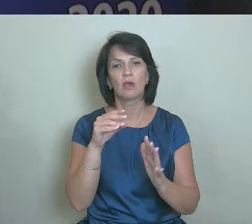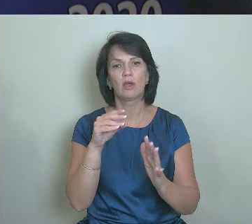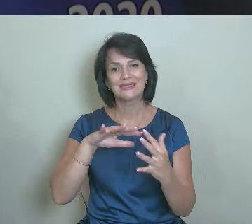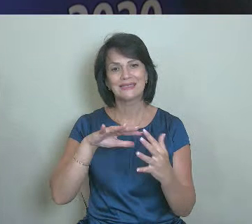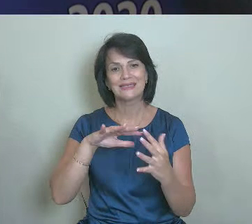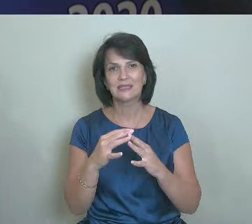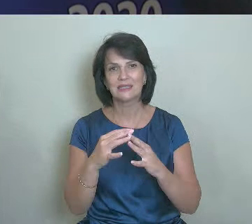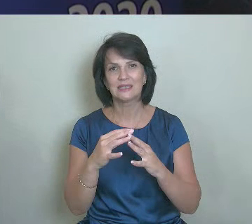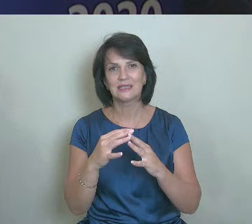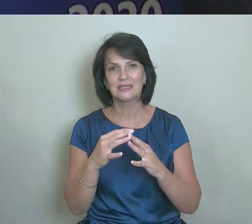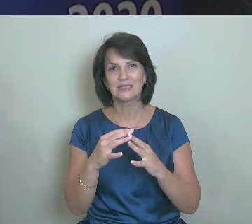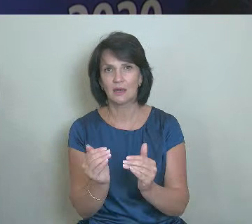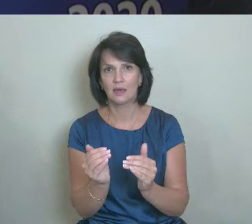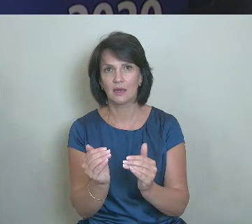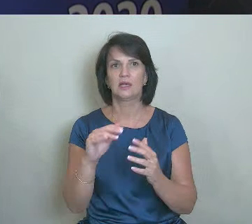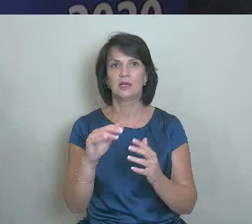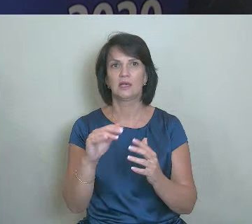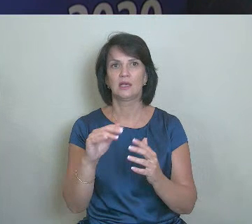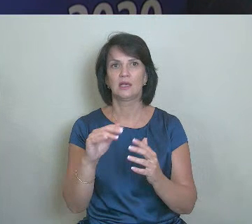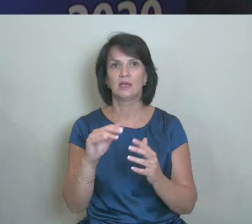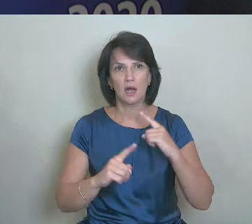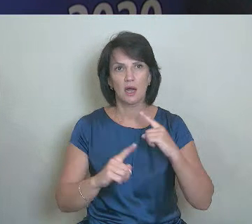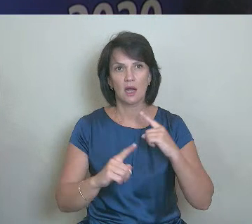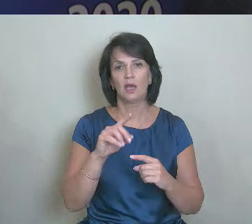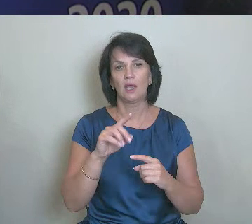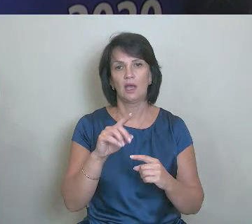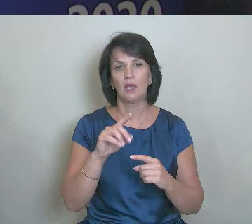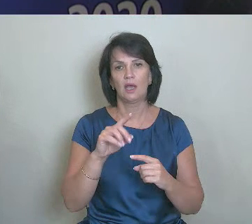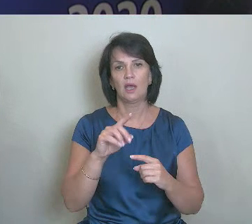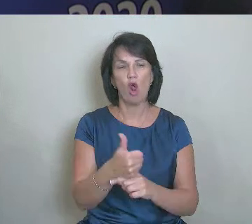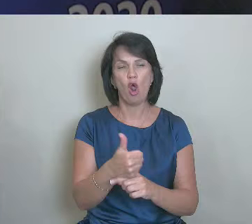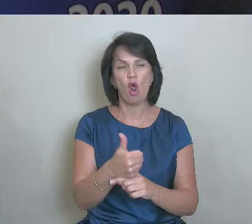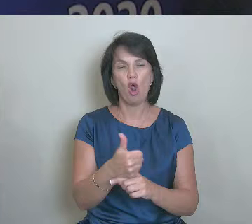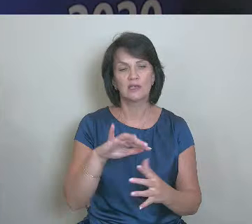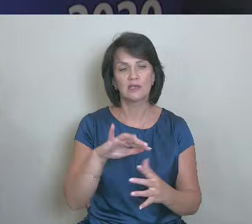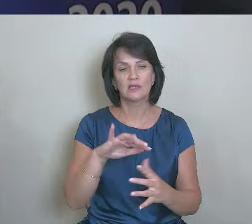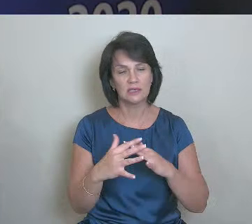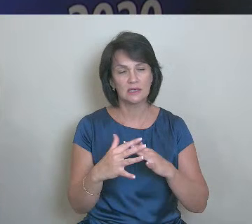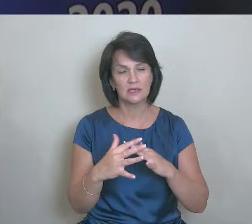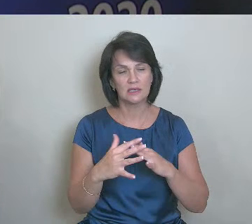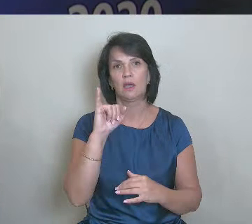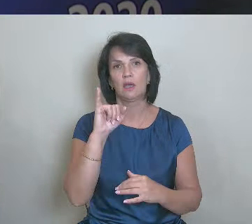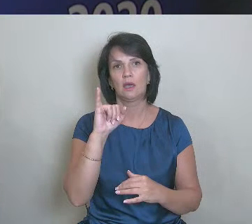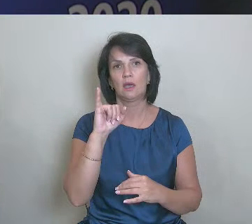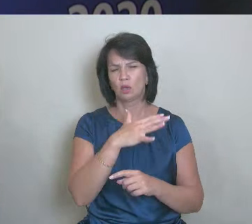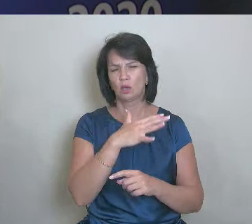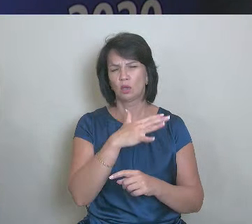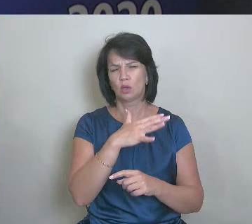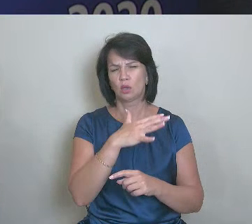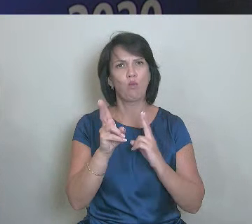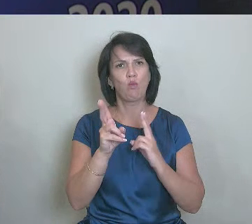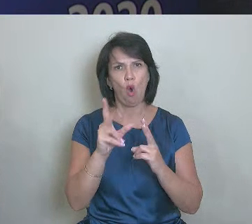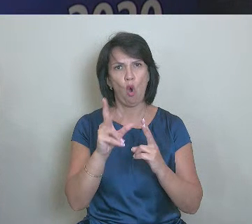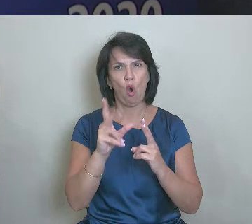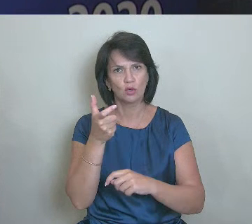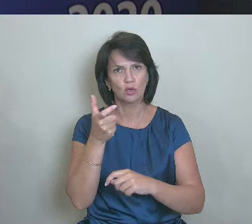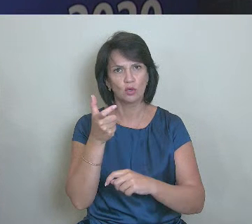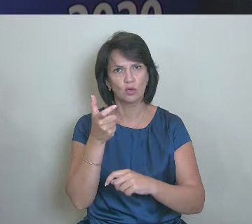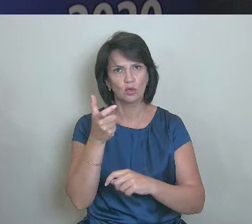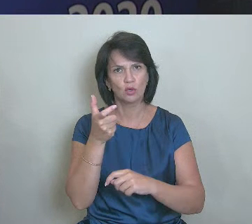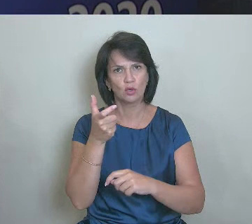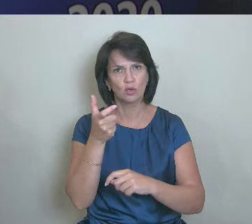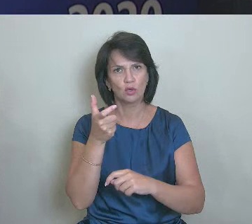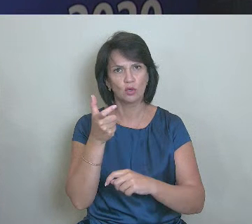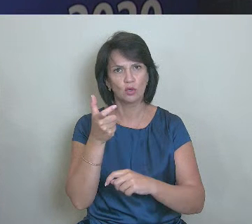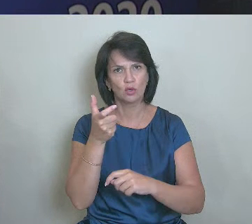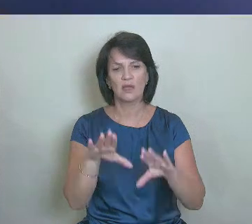first elections of the towns, the village and settlement communities and their leaders, and there are lots of